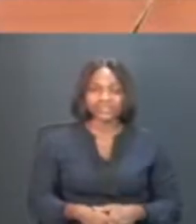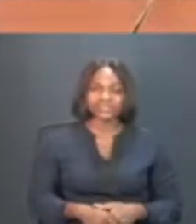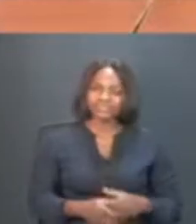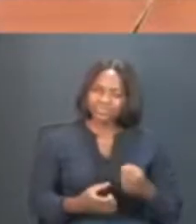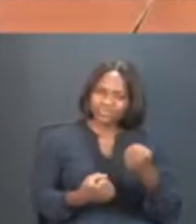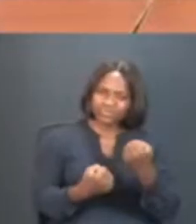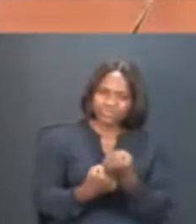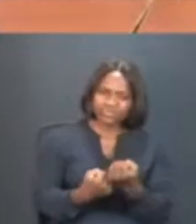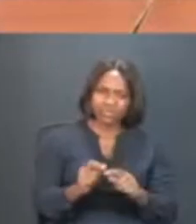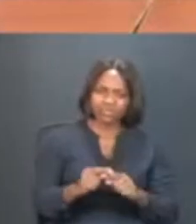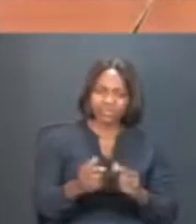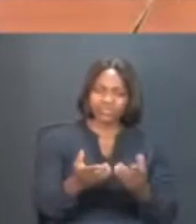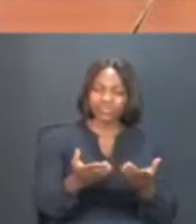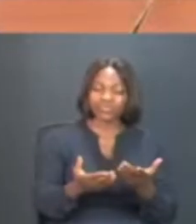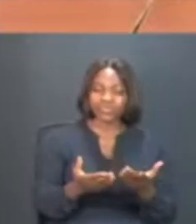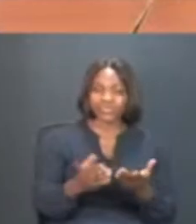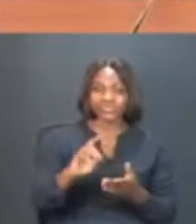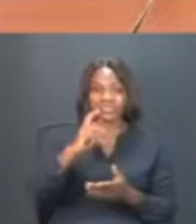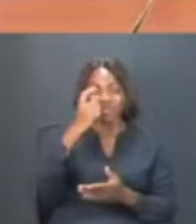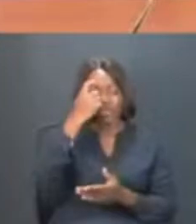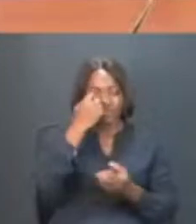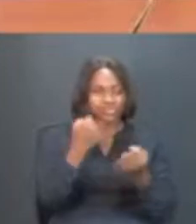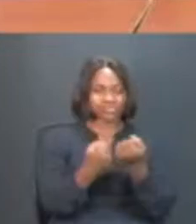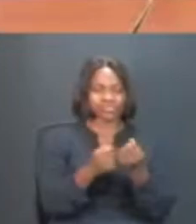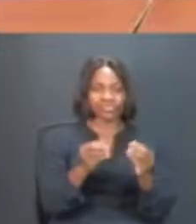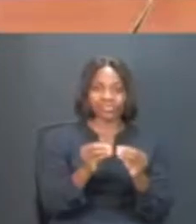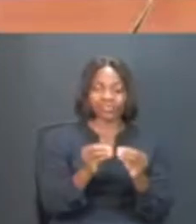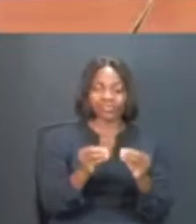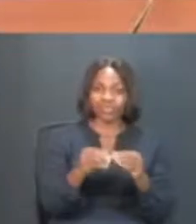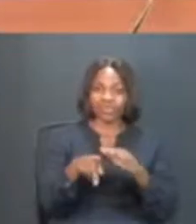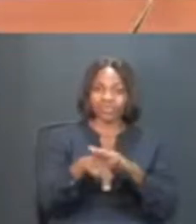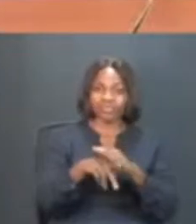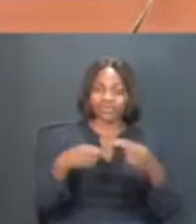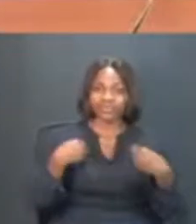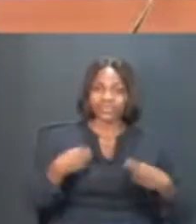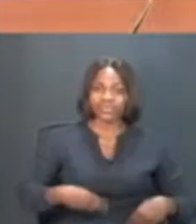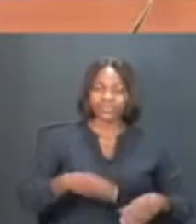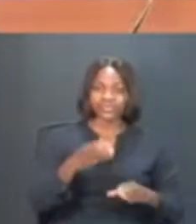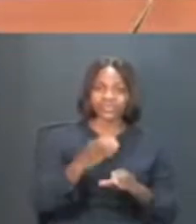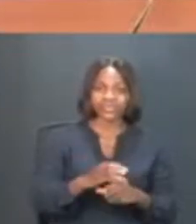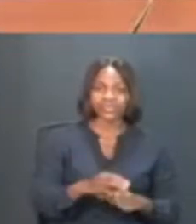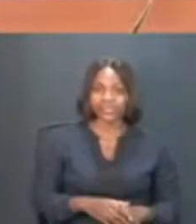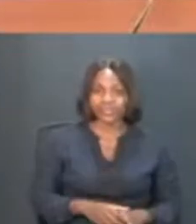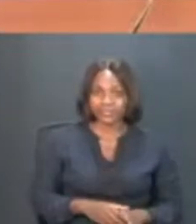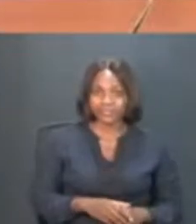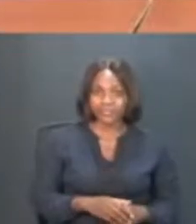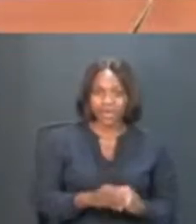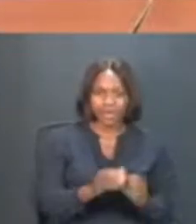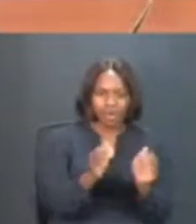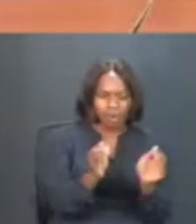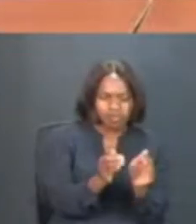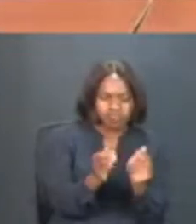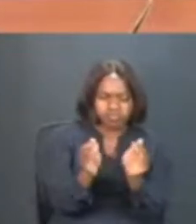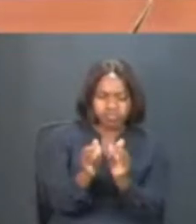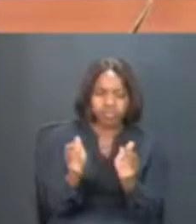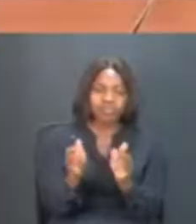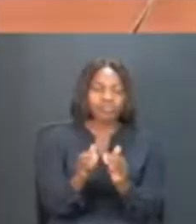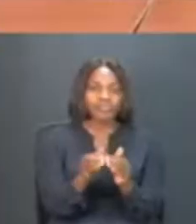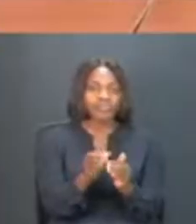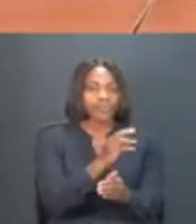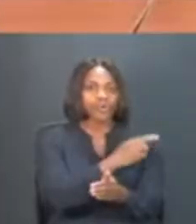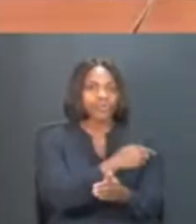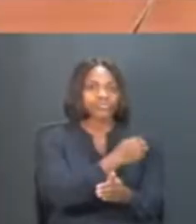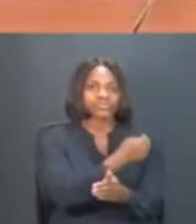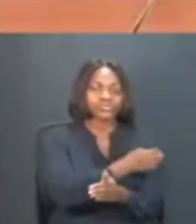invest more in primary health care. The chip compounds we are developing now, 2 chip compounds for every district every year, for the next